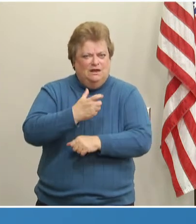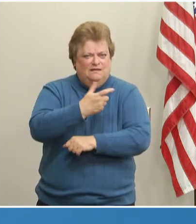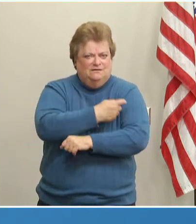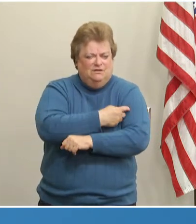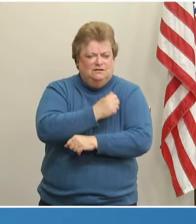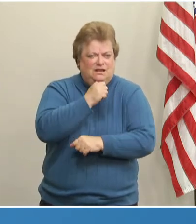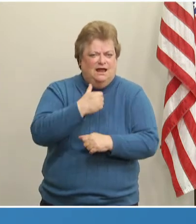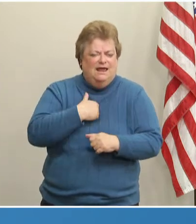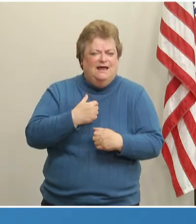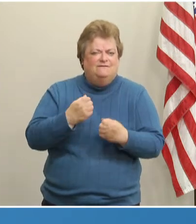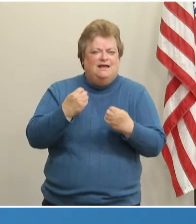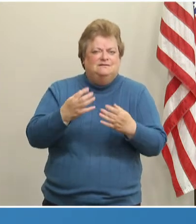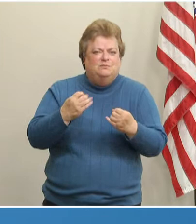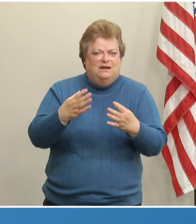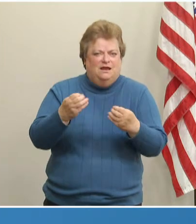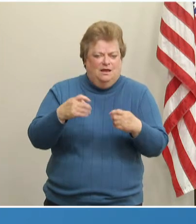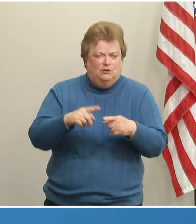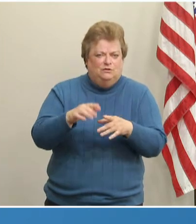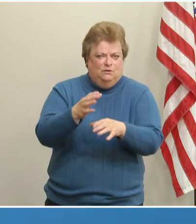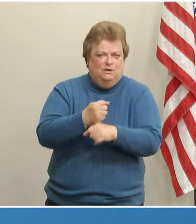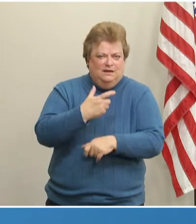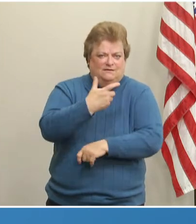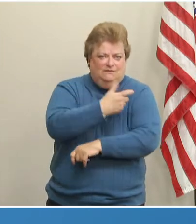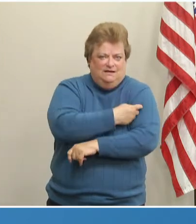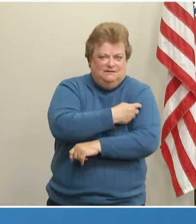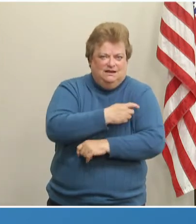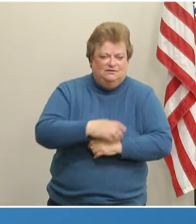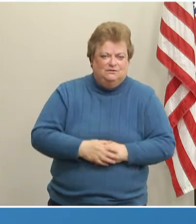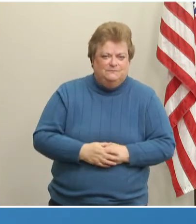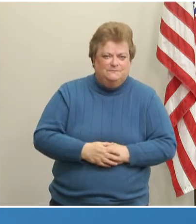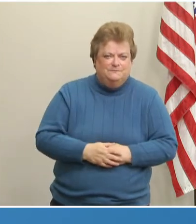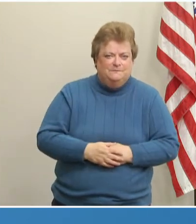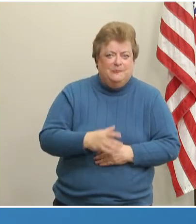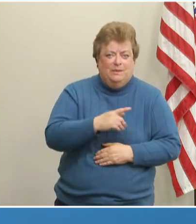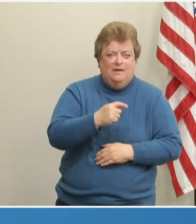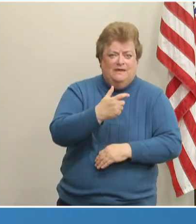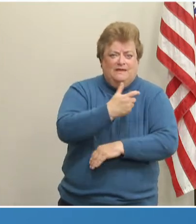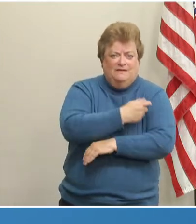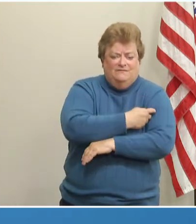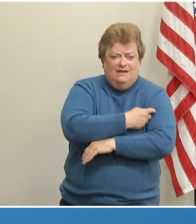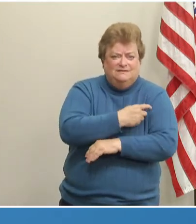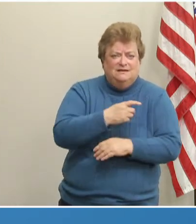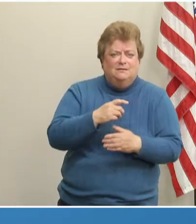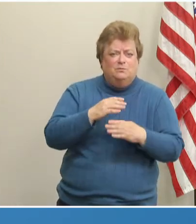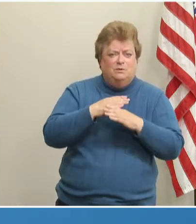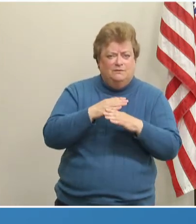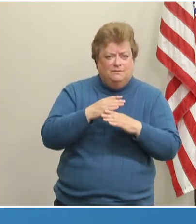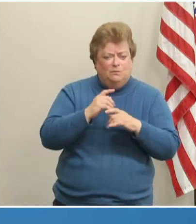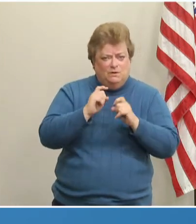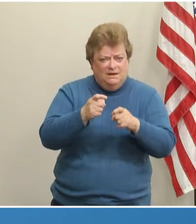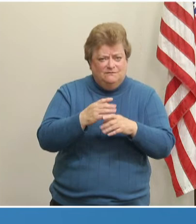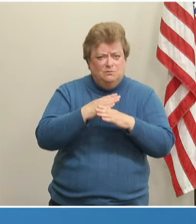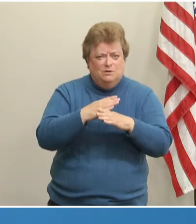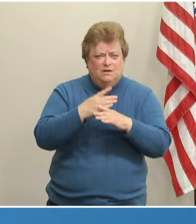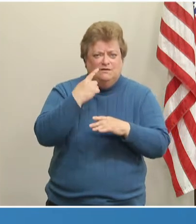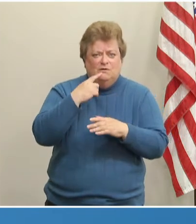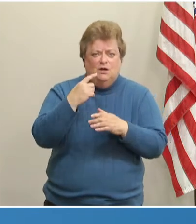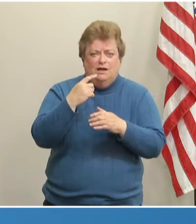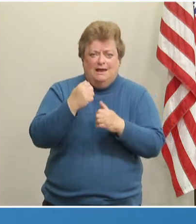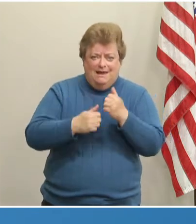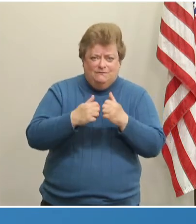many opportunities to get vaccinated. COVID-19 vaccine provides protection to people in every age